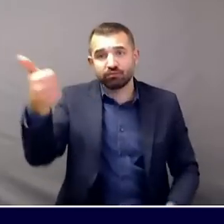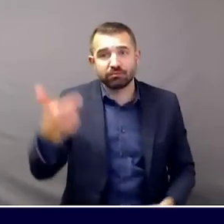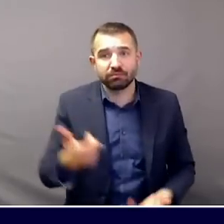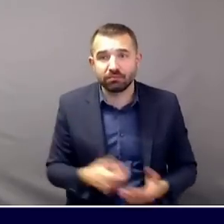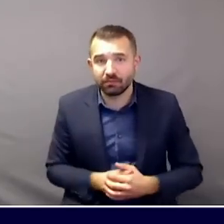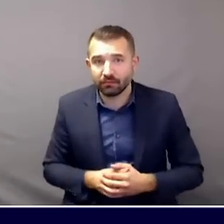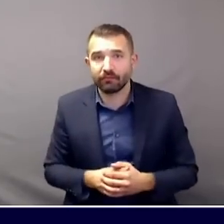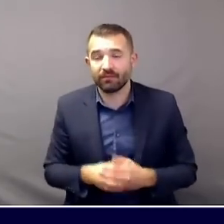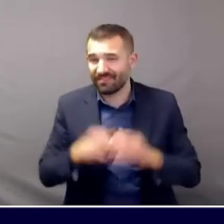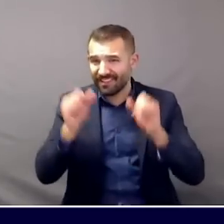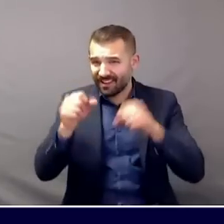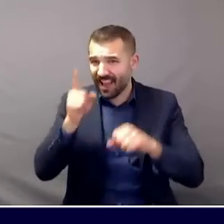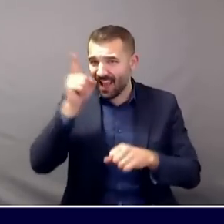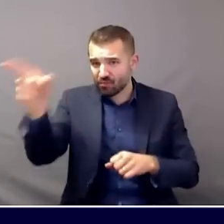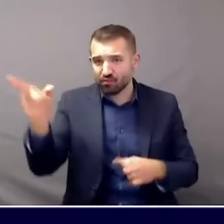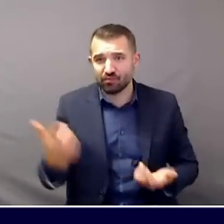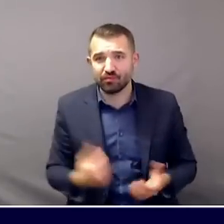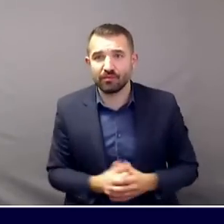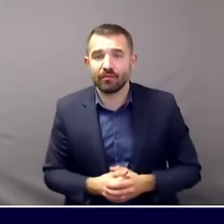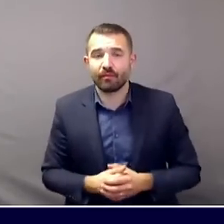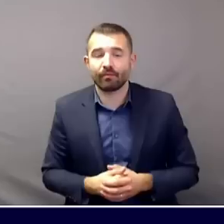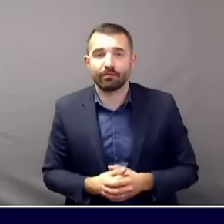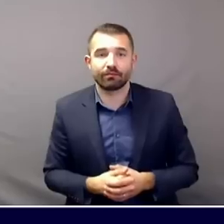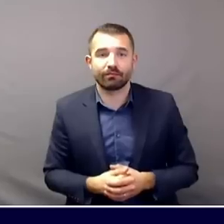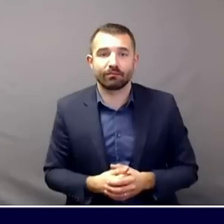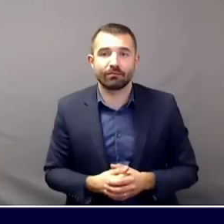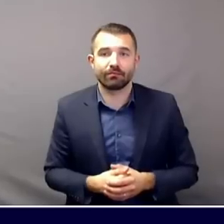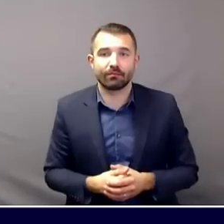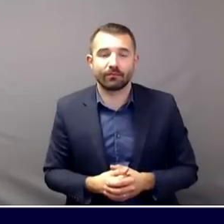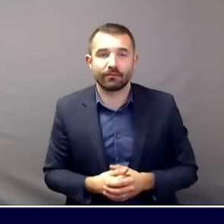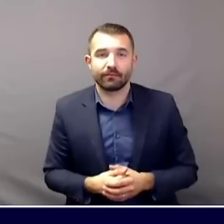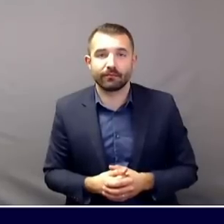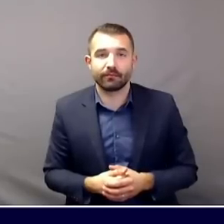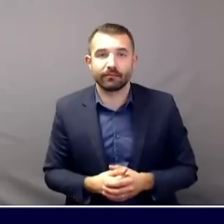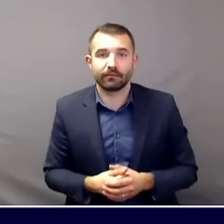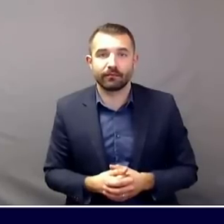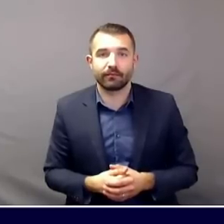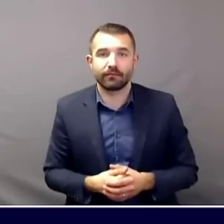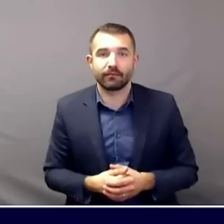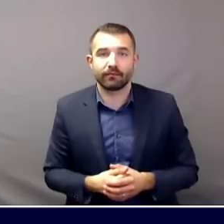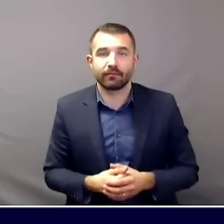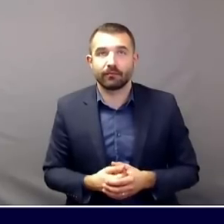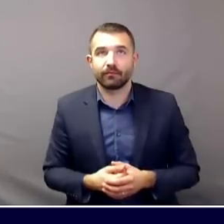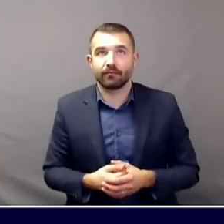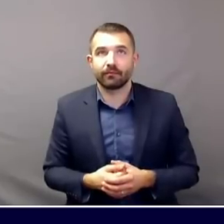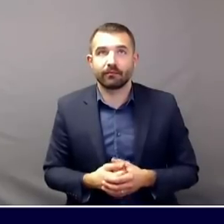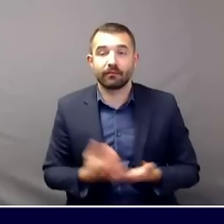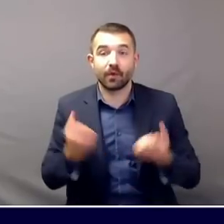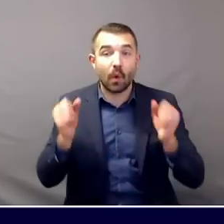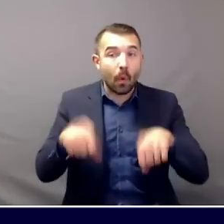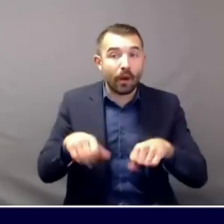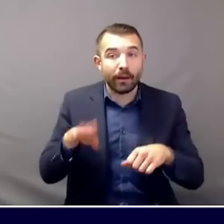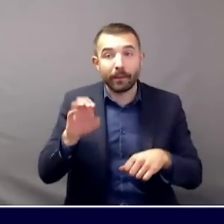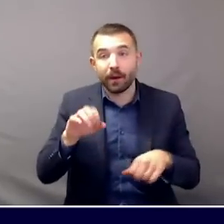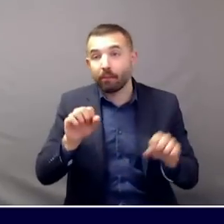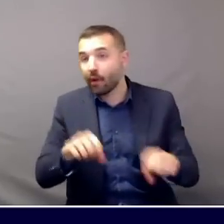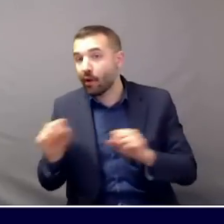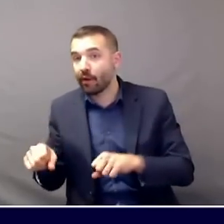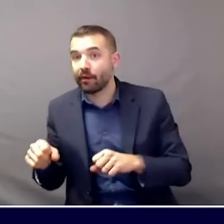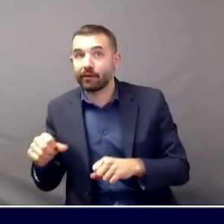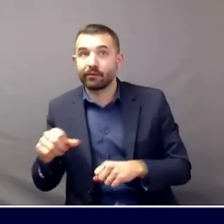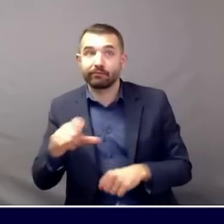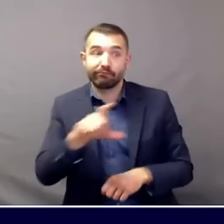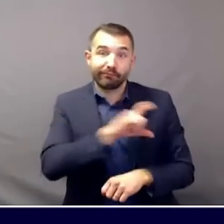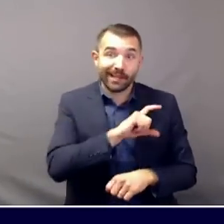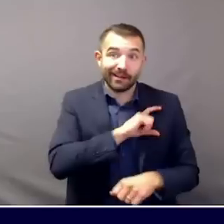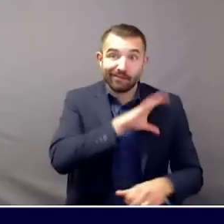denied service or excluded from the facility, and it could be, worst case scenario, charged with trespass, and a police officer can evict